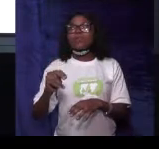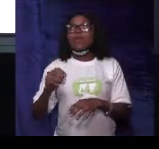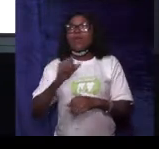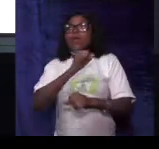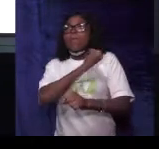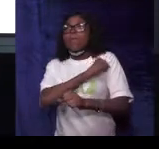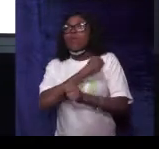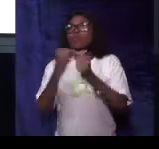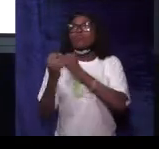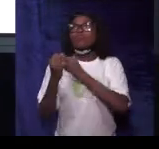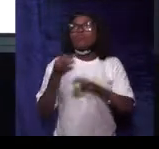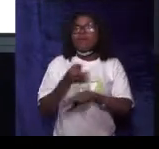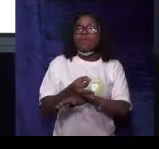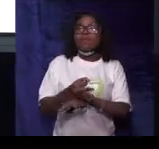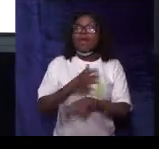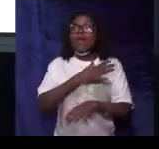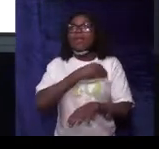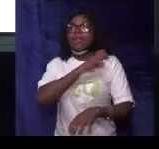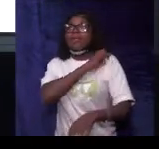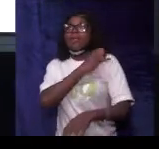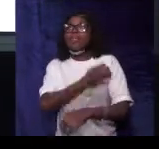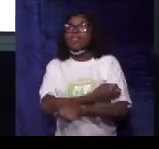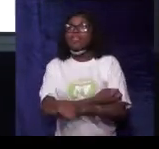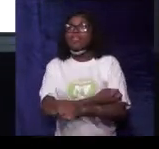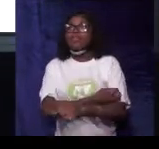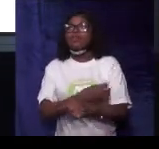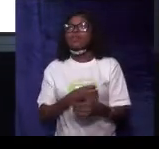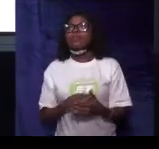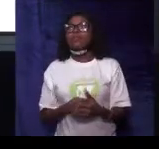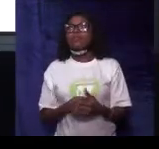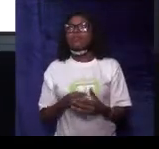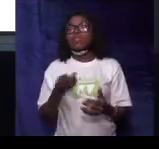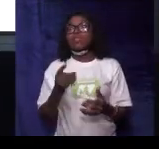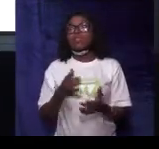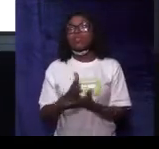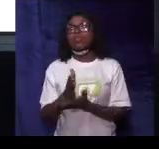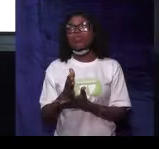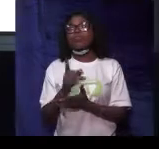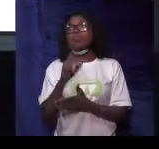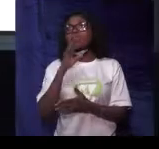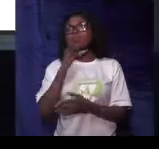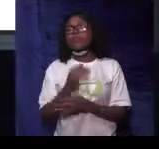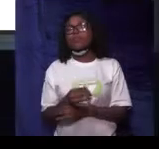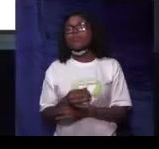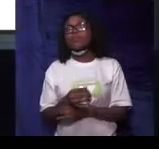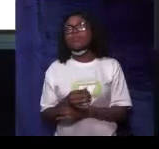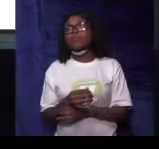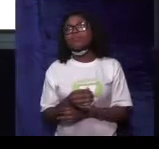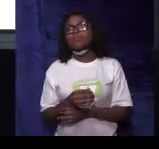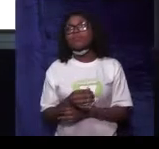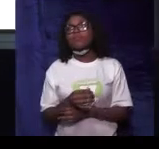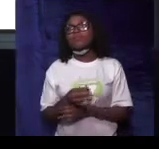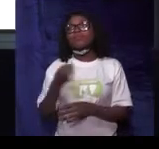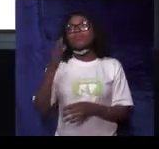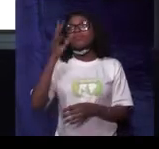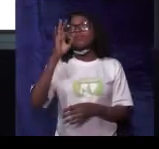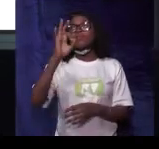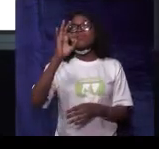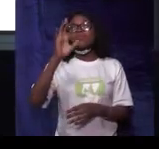C, muscular force. And D, energy. What's the answer? The correct answer is